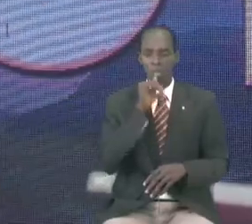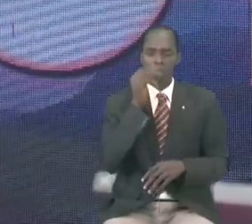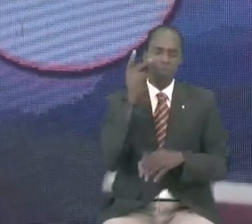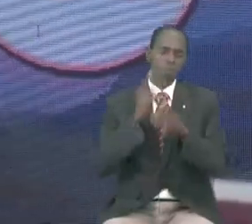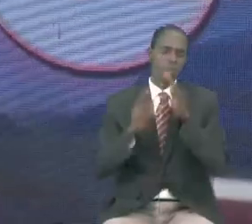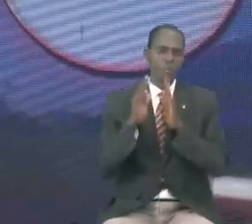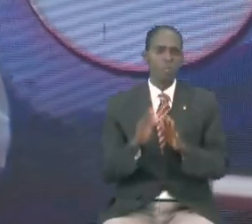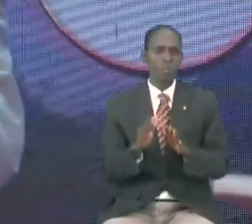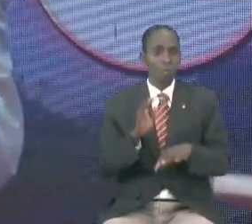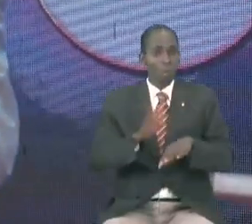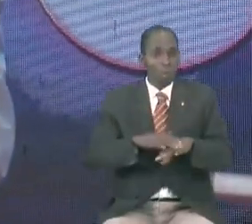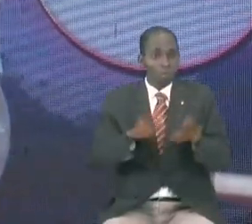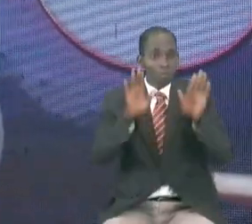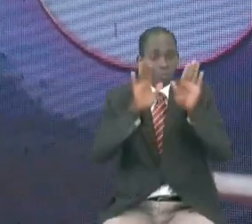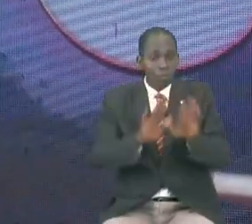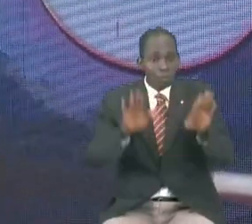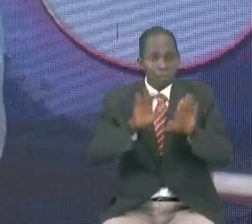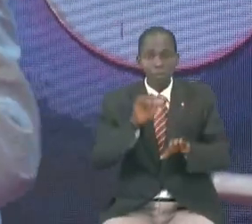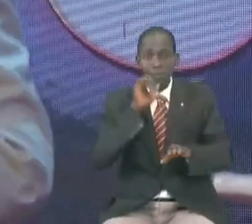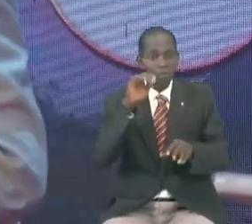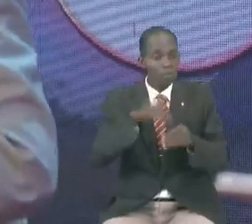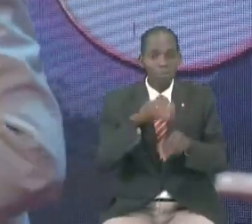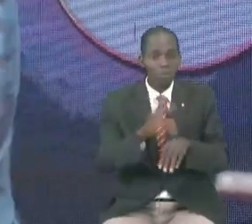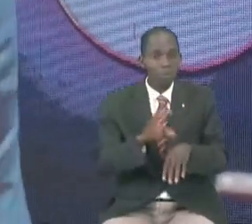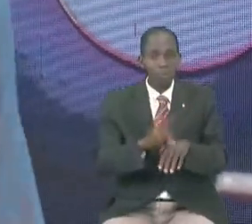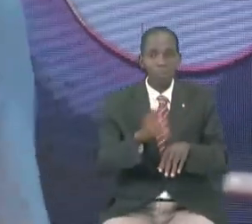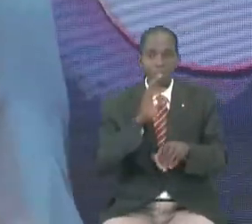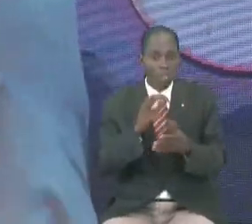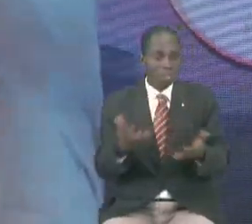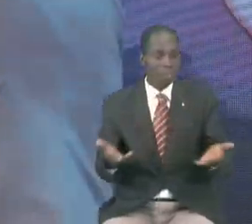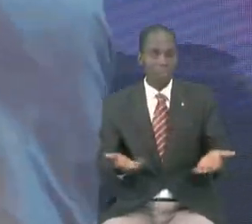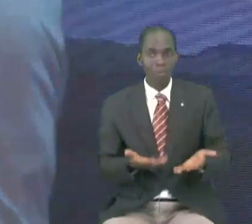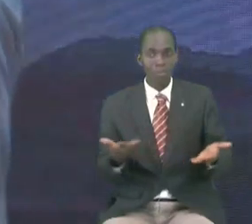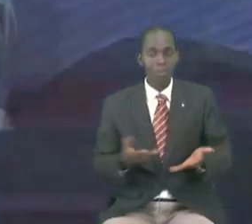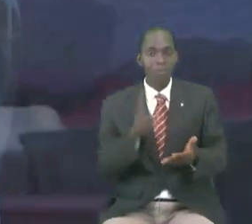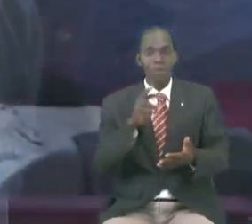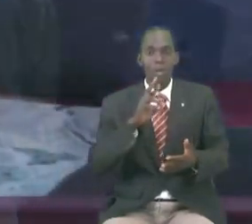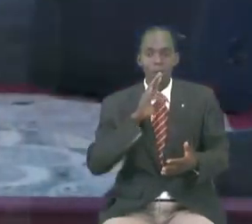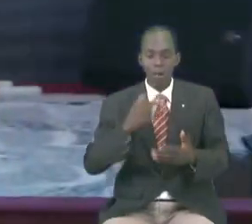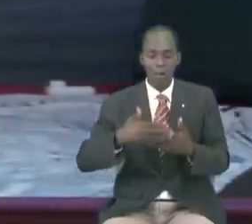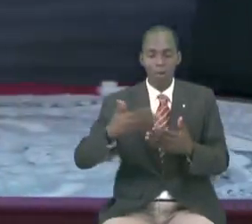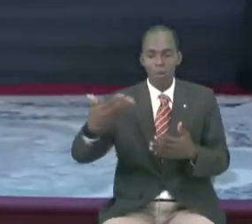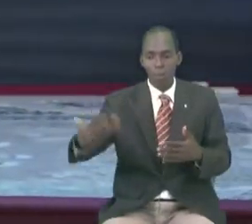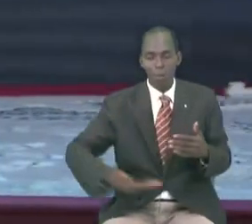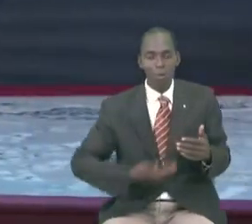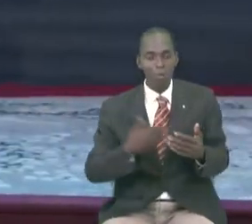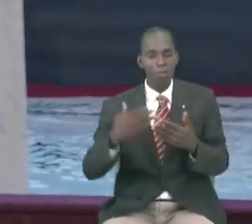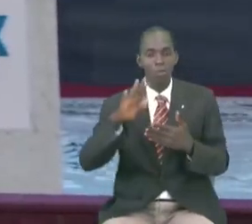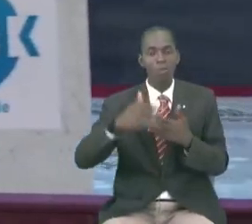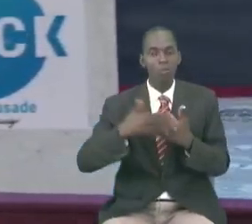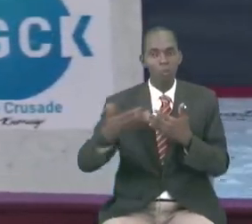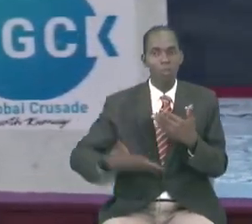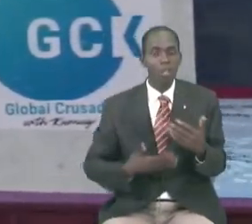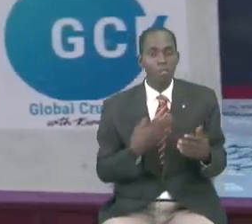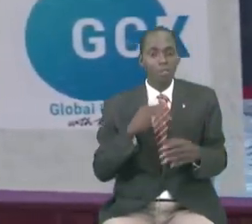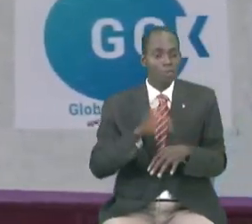are there at home, your church is there, the ministry is there. I'm waiting for some people coming from the village. What